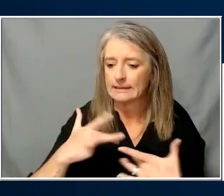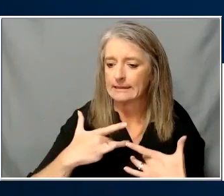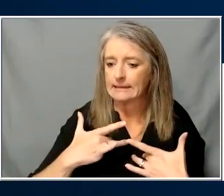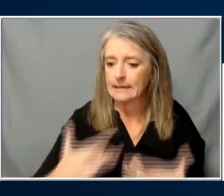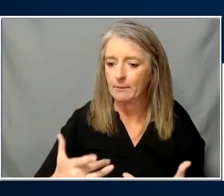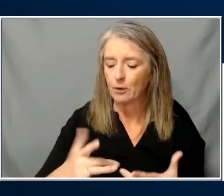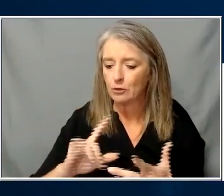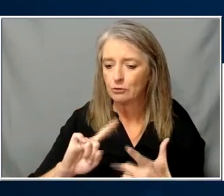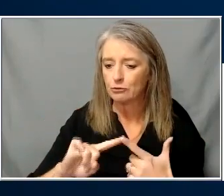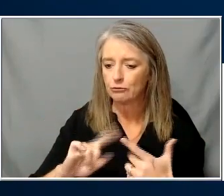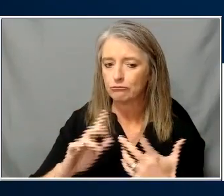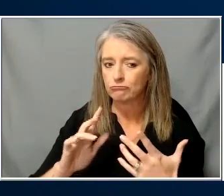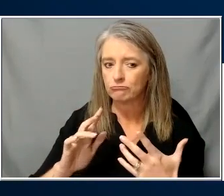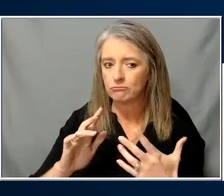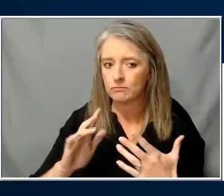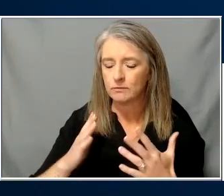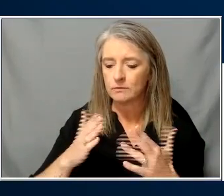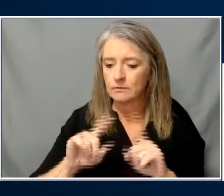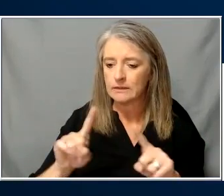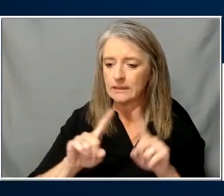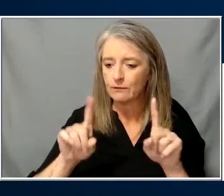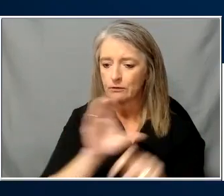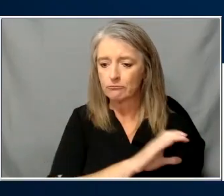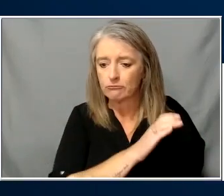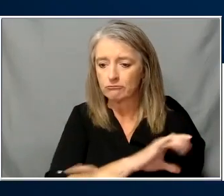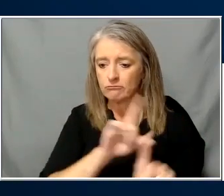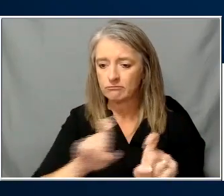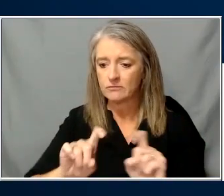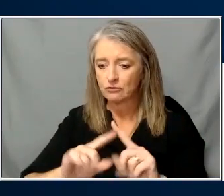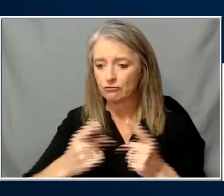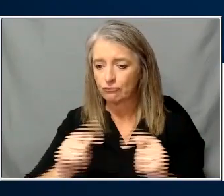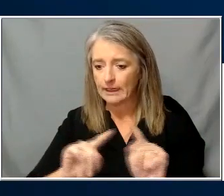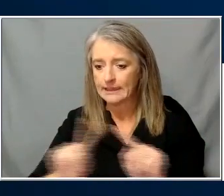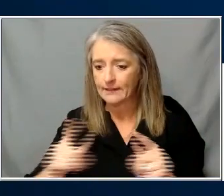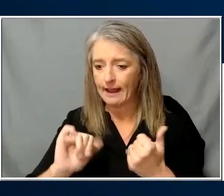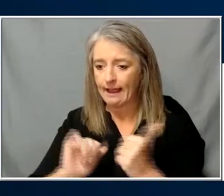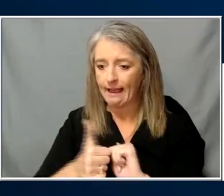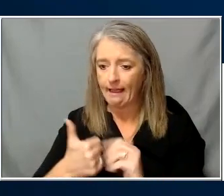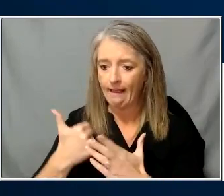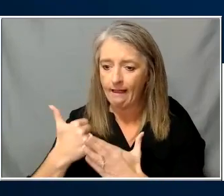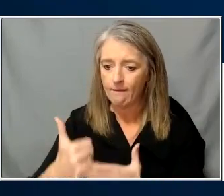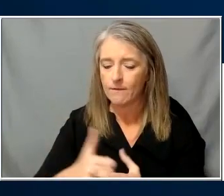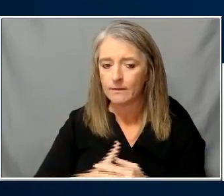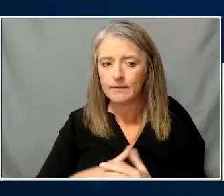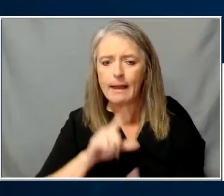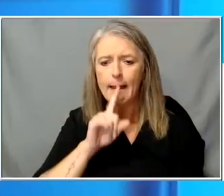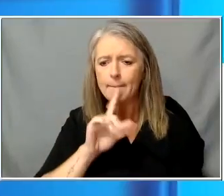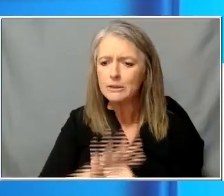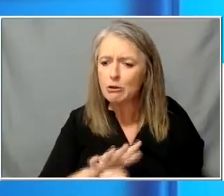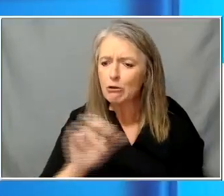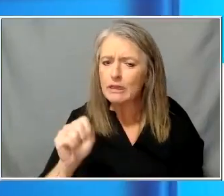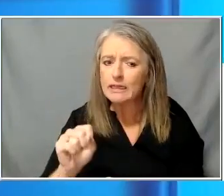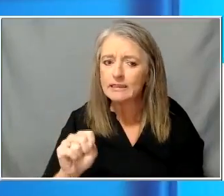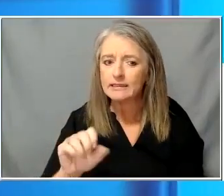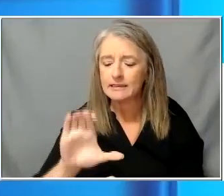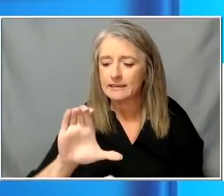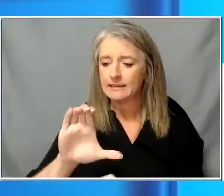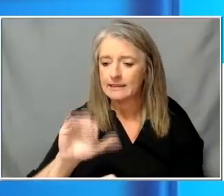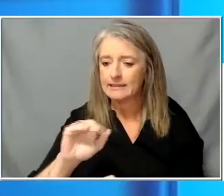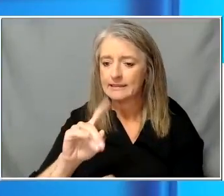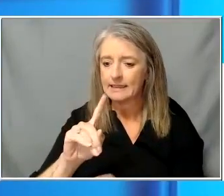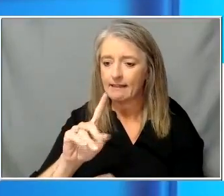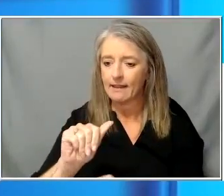be, going to different trials and trying different things? And how hopeful is that? So Absolutely. Cynthia's case